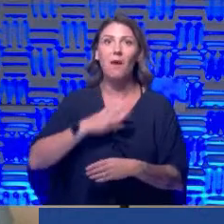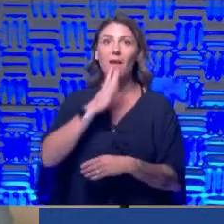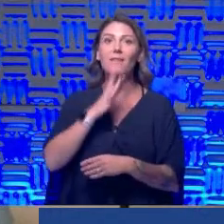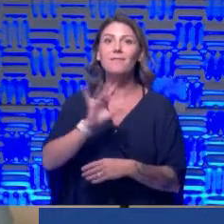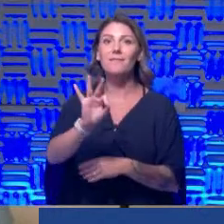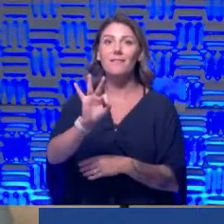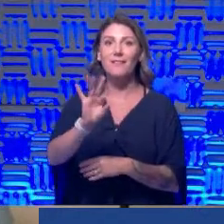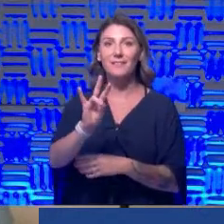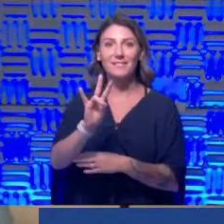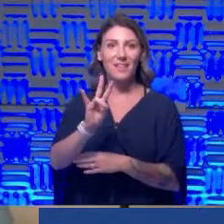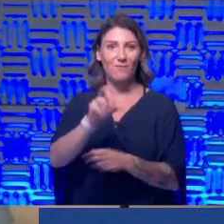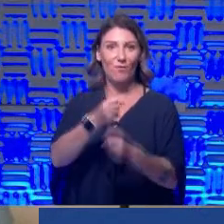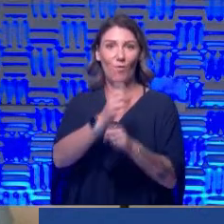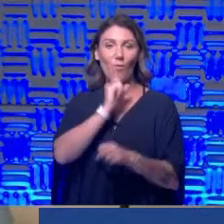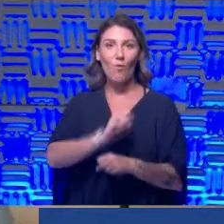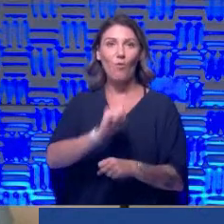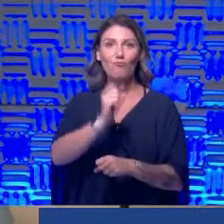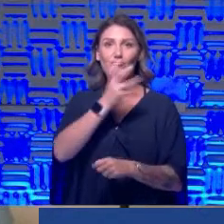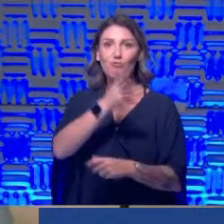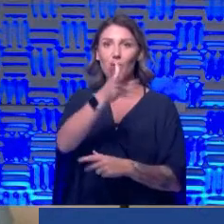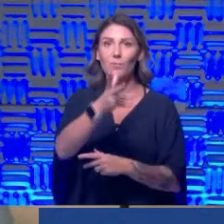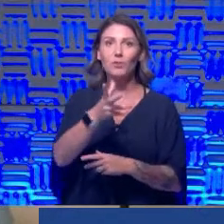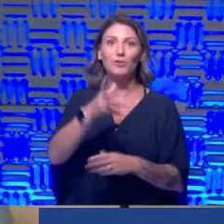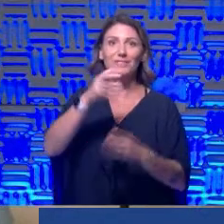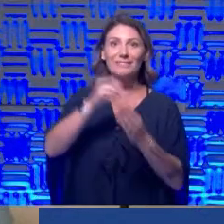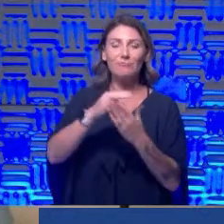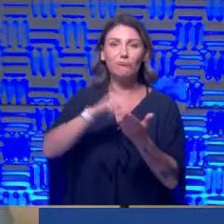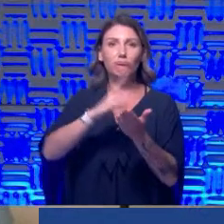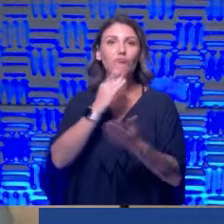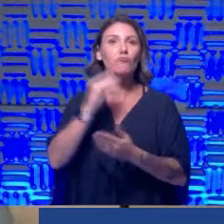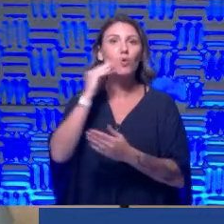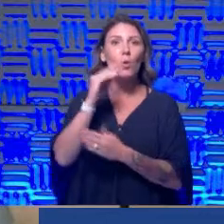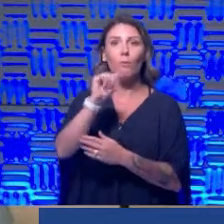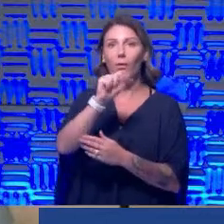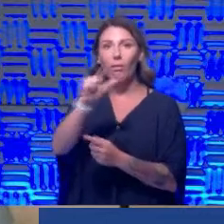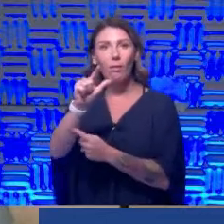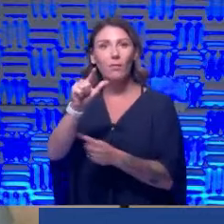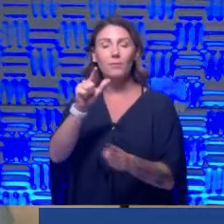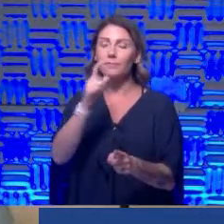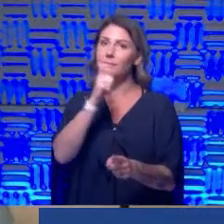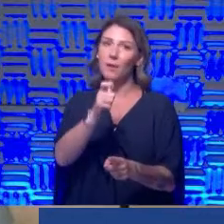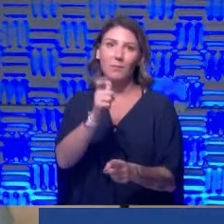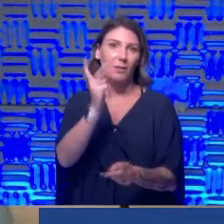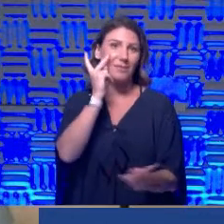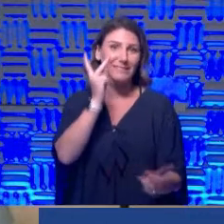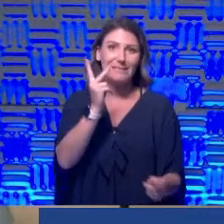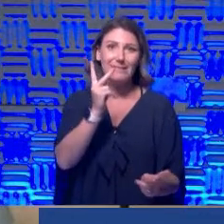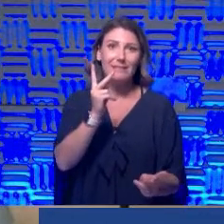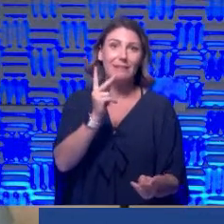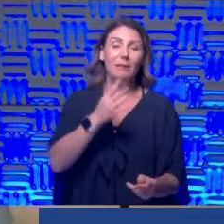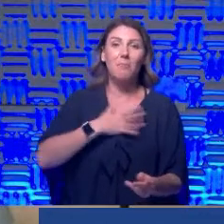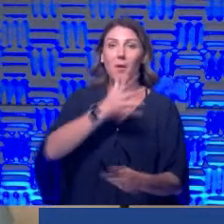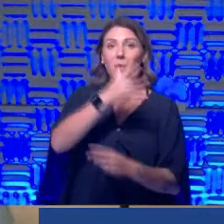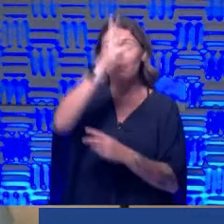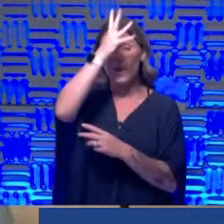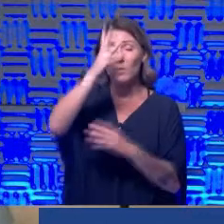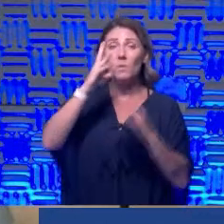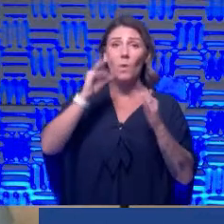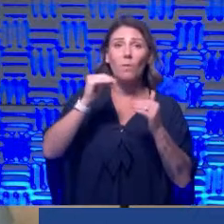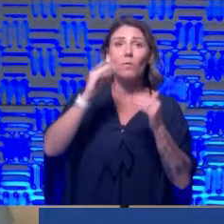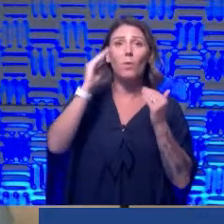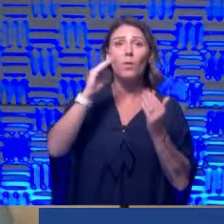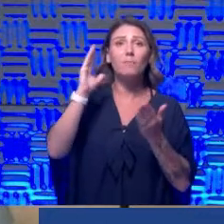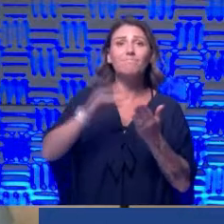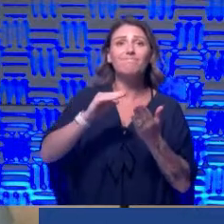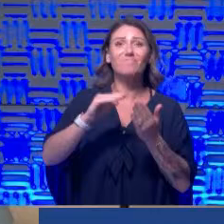grandmother is in a nursing facility up in Illinois. She hasn't been able to see my parents. Hopefully they will lessen some of the restrictions and allow at least